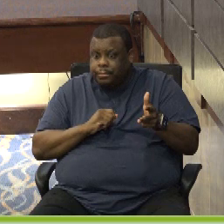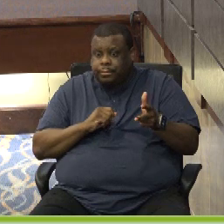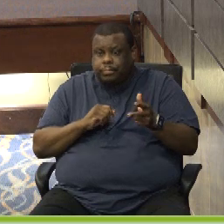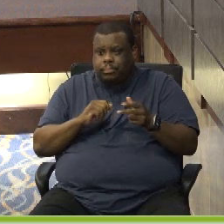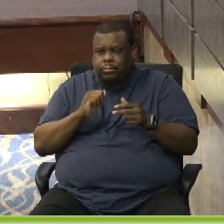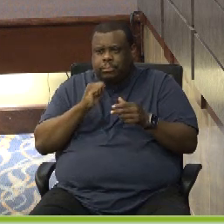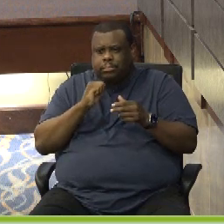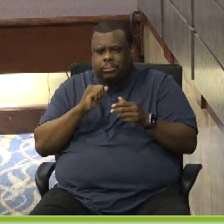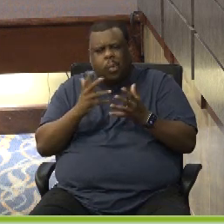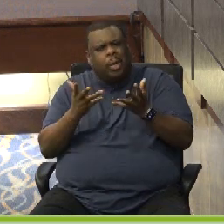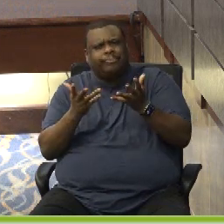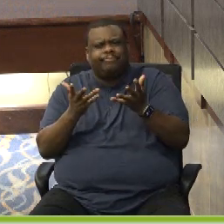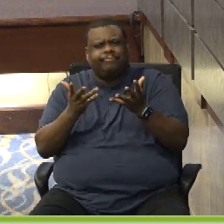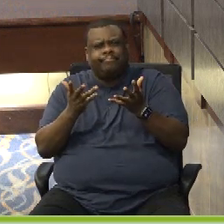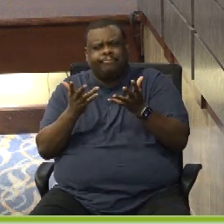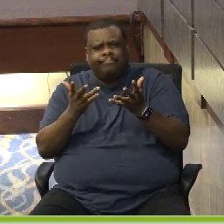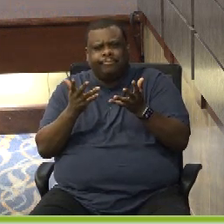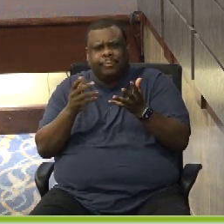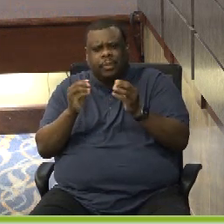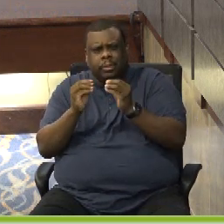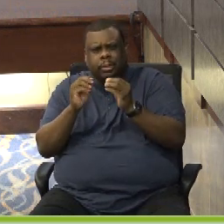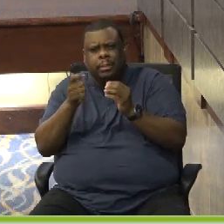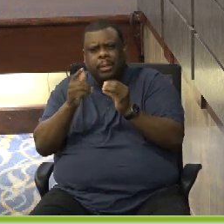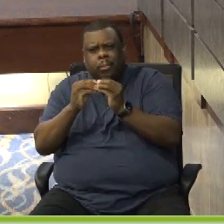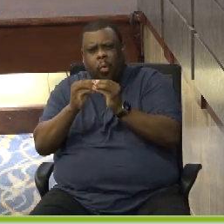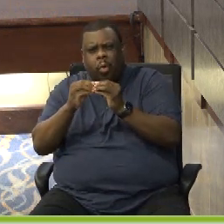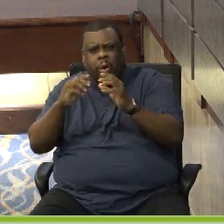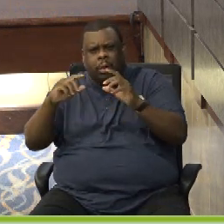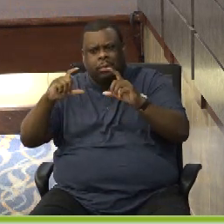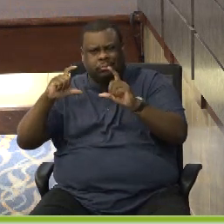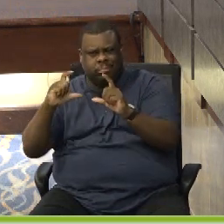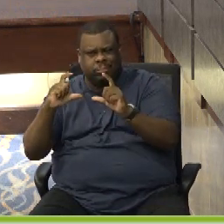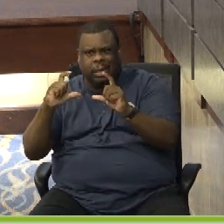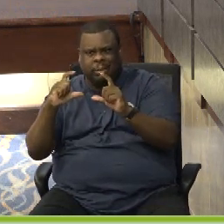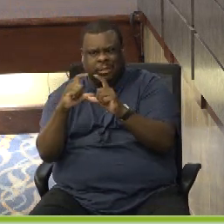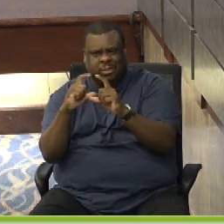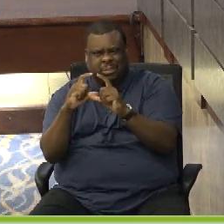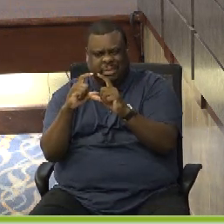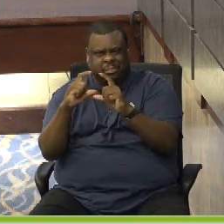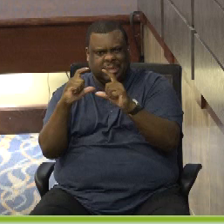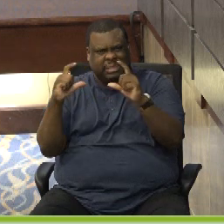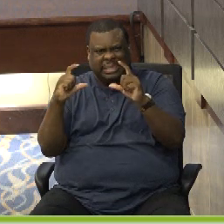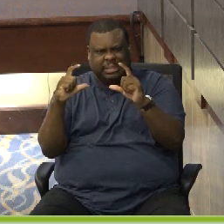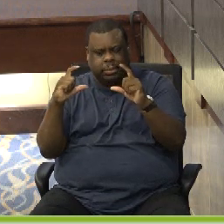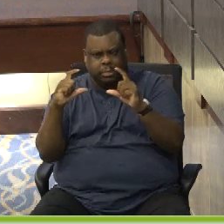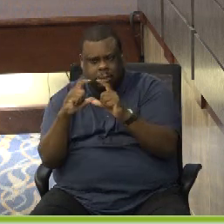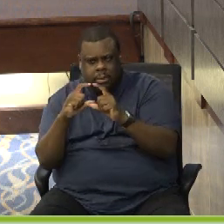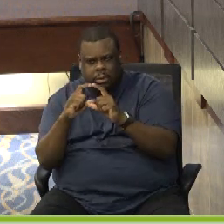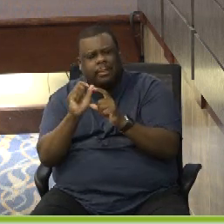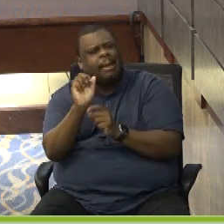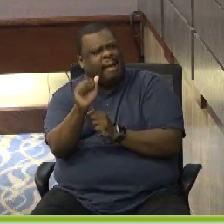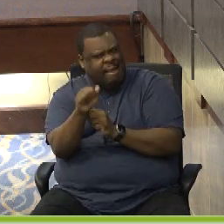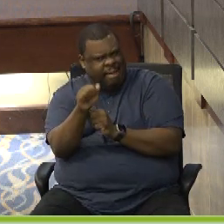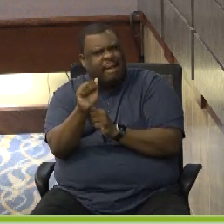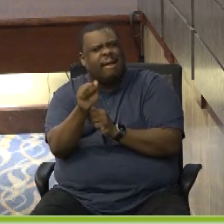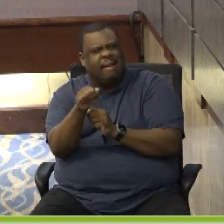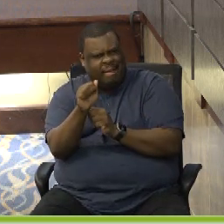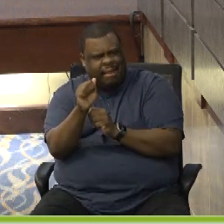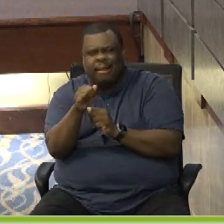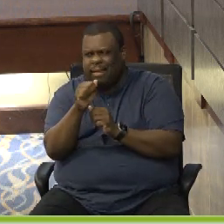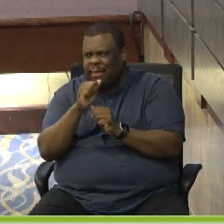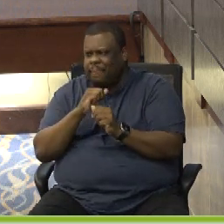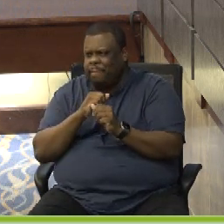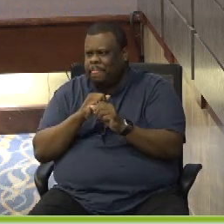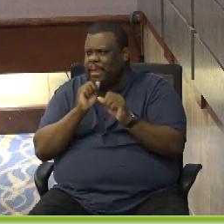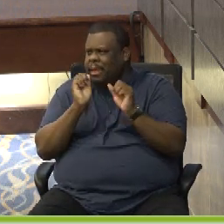of I guess I would say that's a little more minimalist than the full color seal. Does that make sense? Yeah, so that's why we created this version, sort of the one color